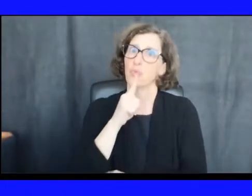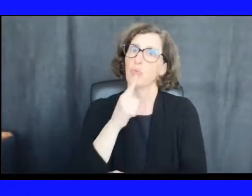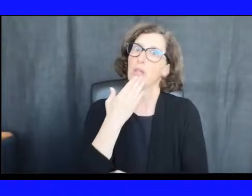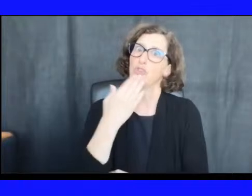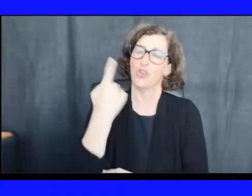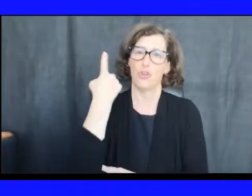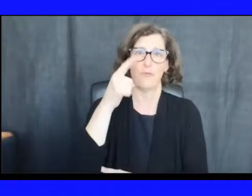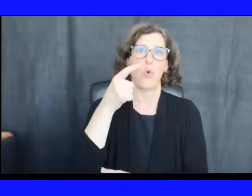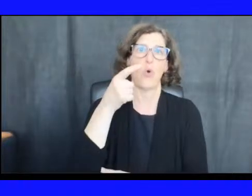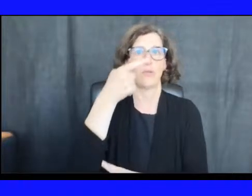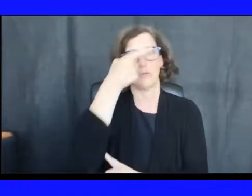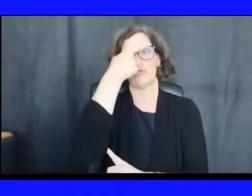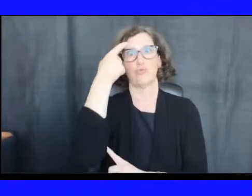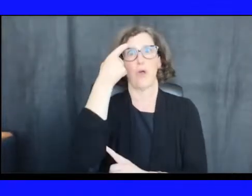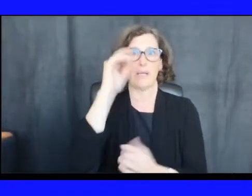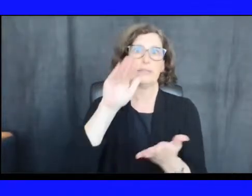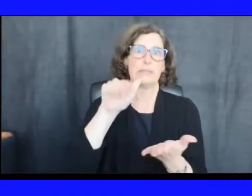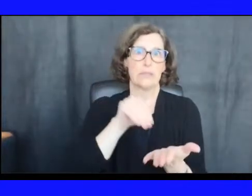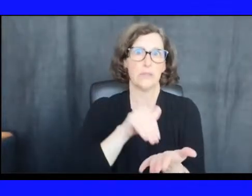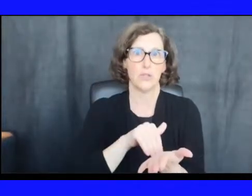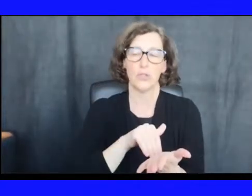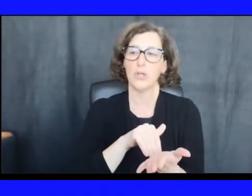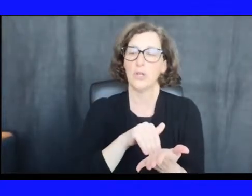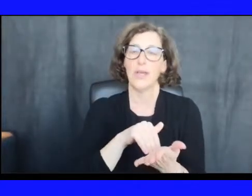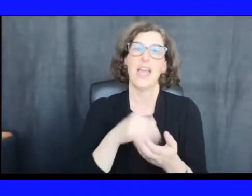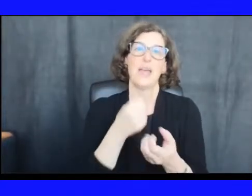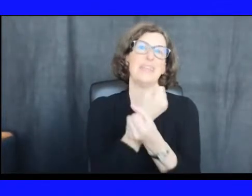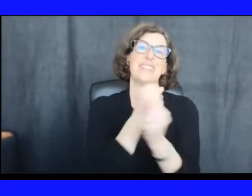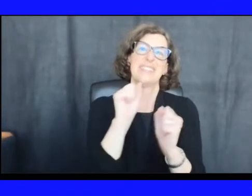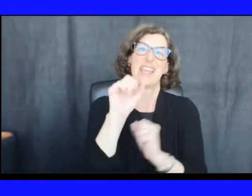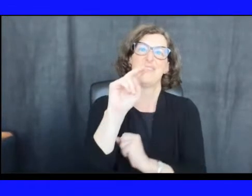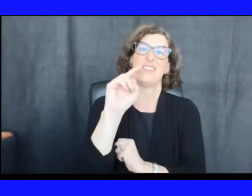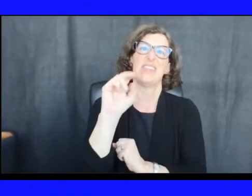up, but hopefully we can get it back down under 4.